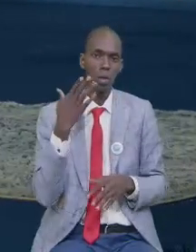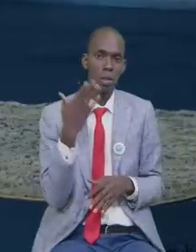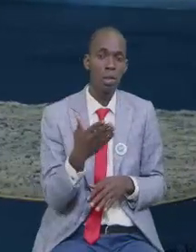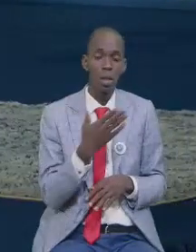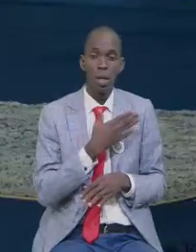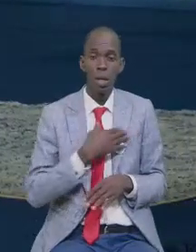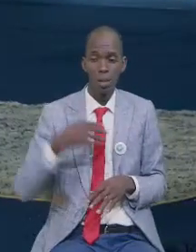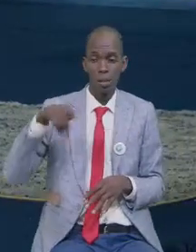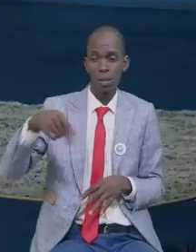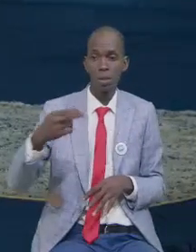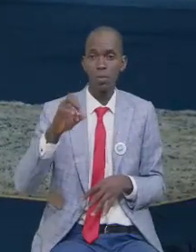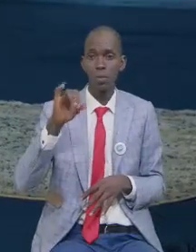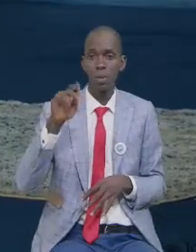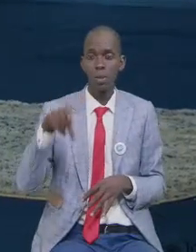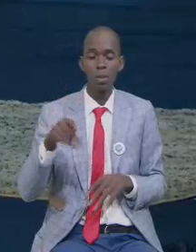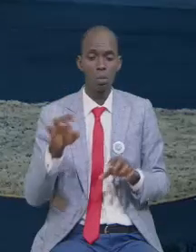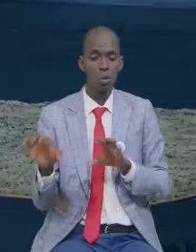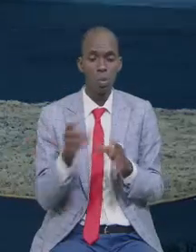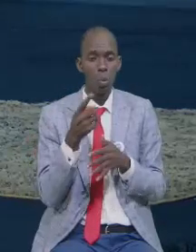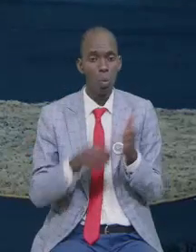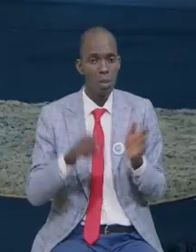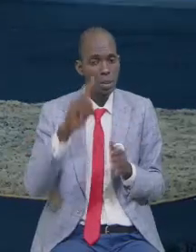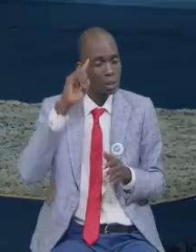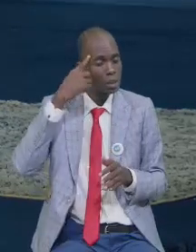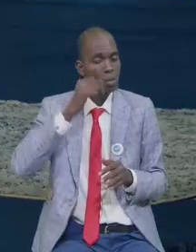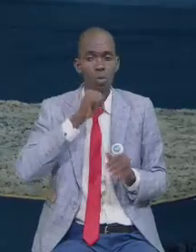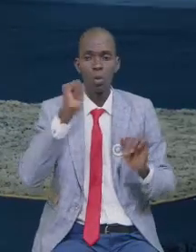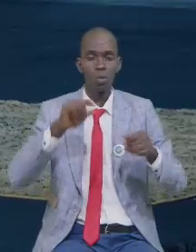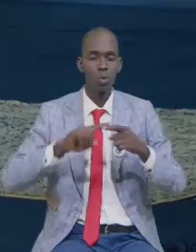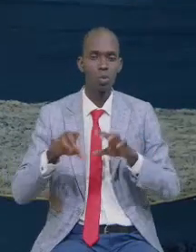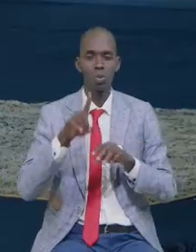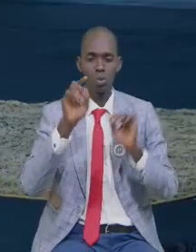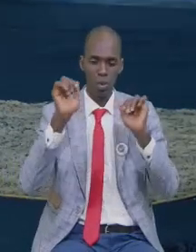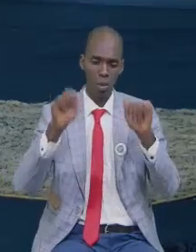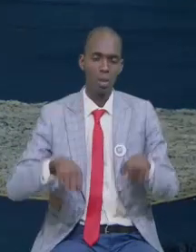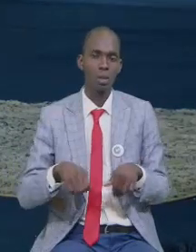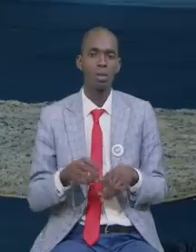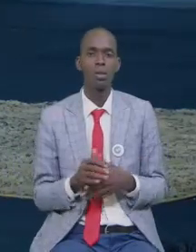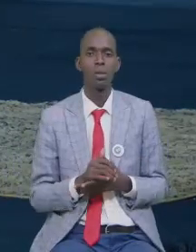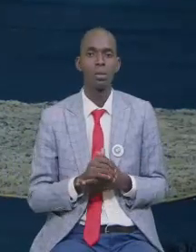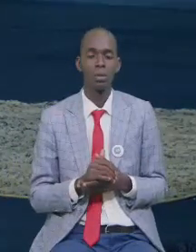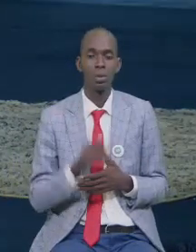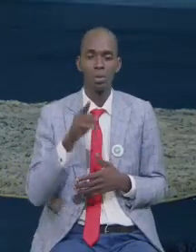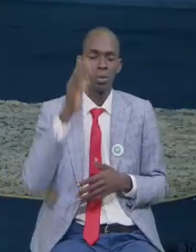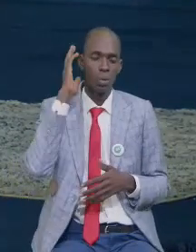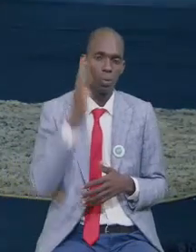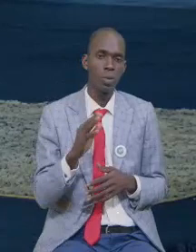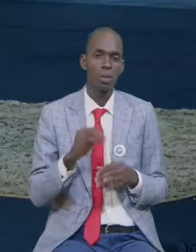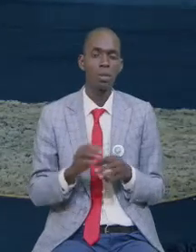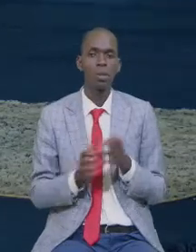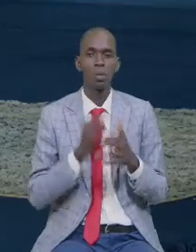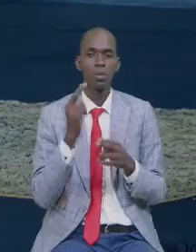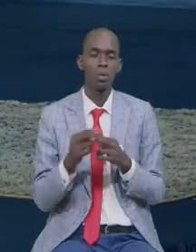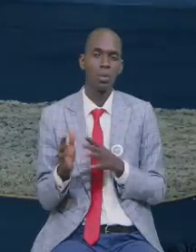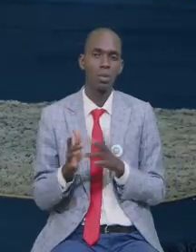he thought he couldn't have done. You can, you will, you